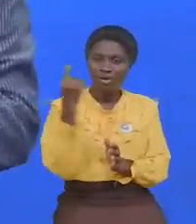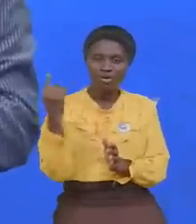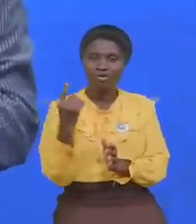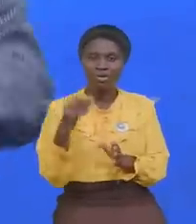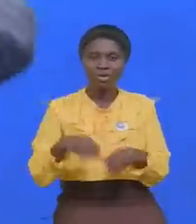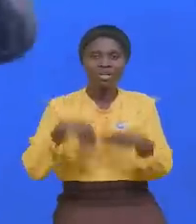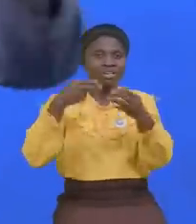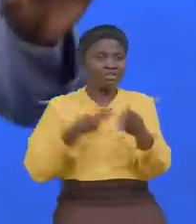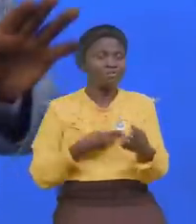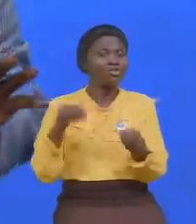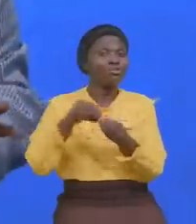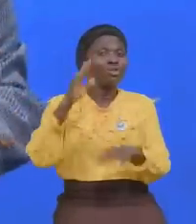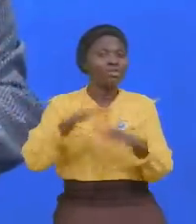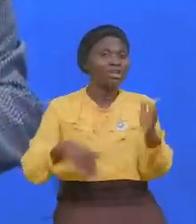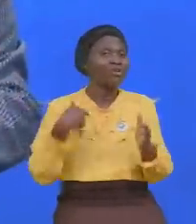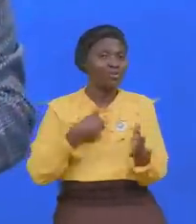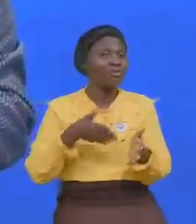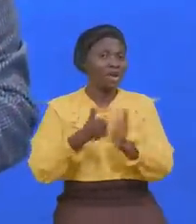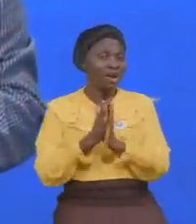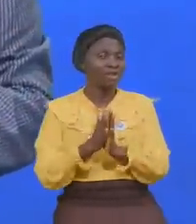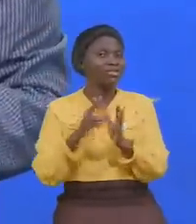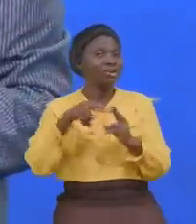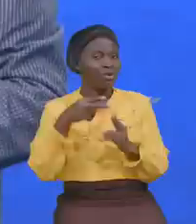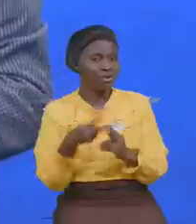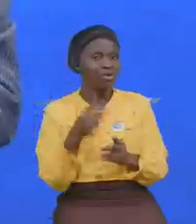we ask and more than we think.